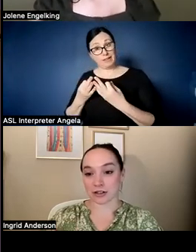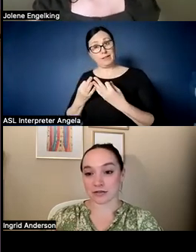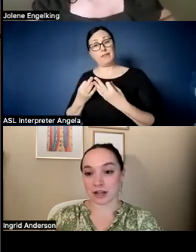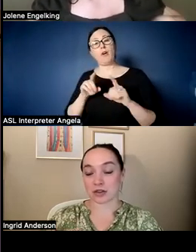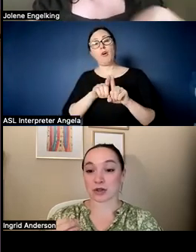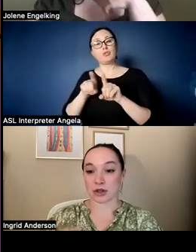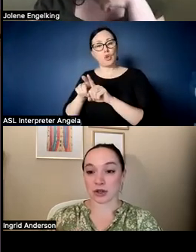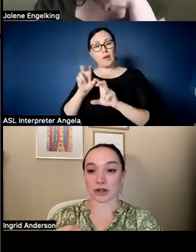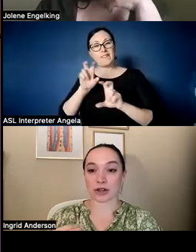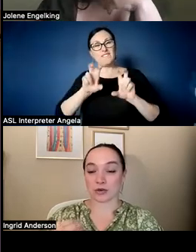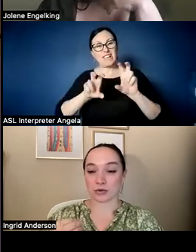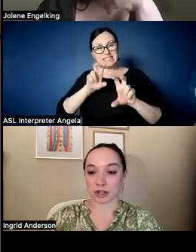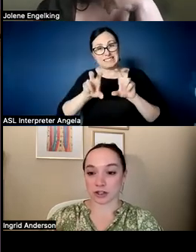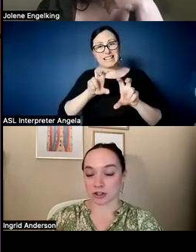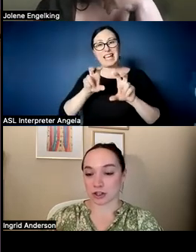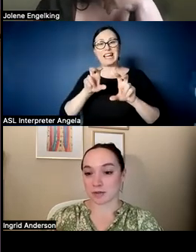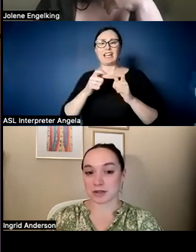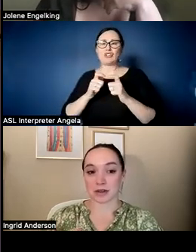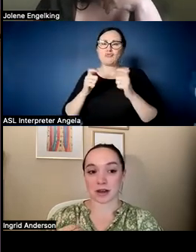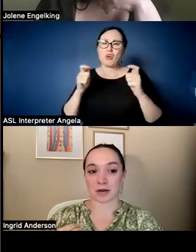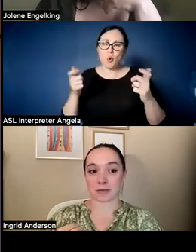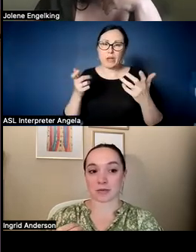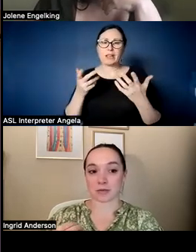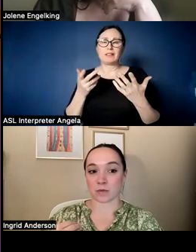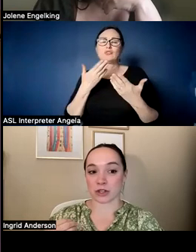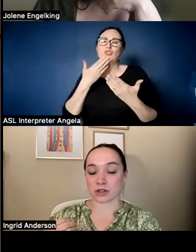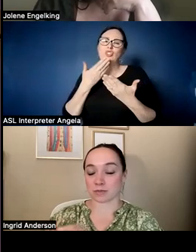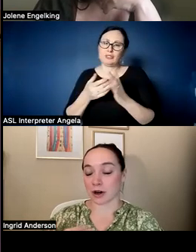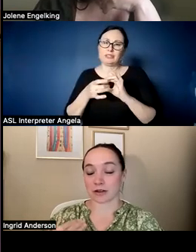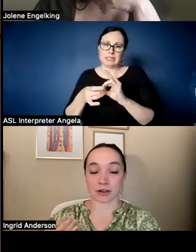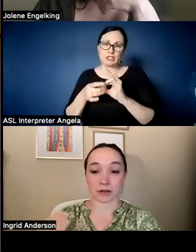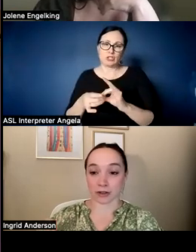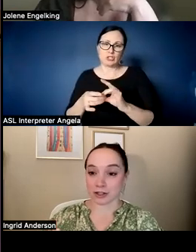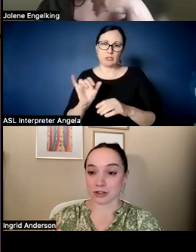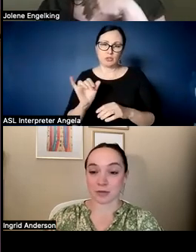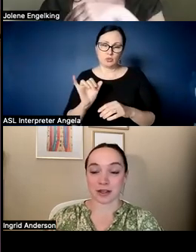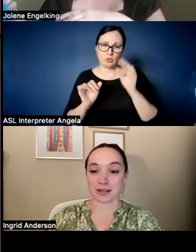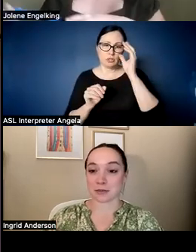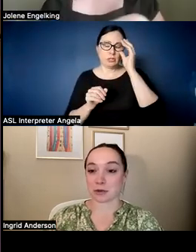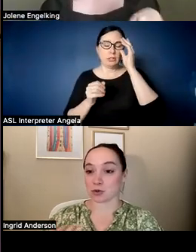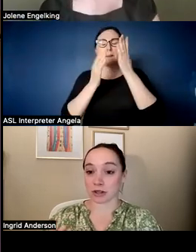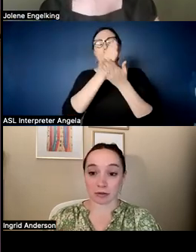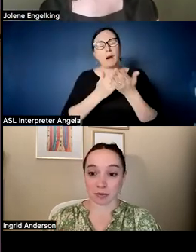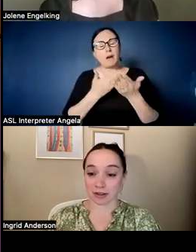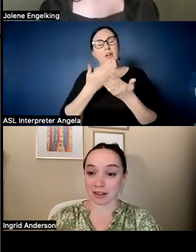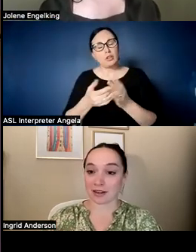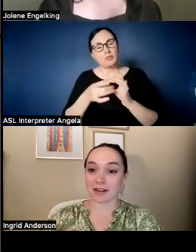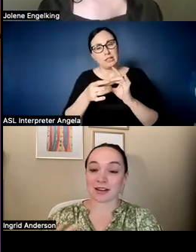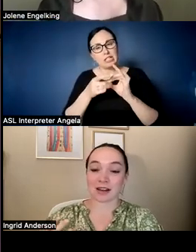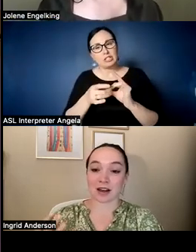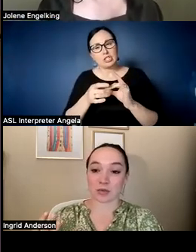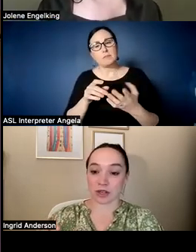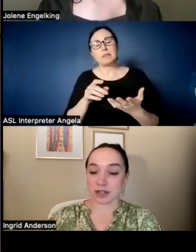and cultivating those good relationships, which part of a good relationship is mutual